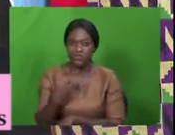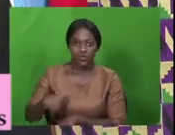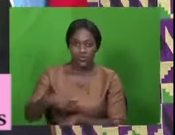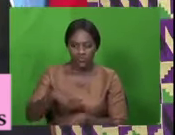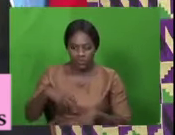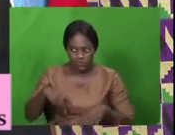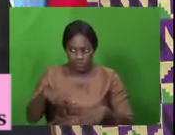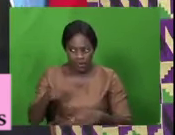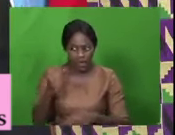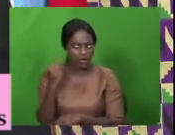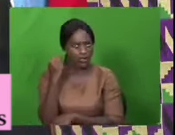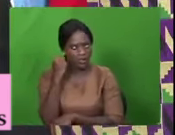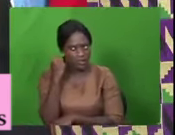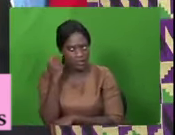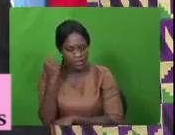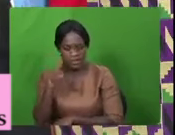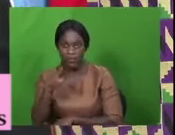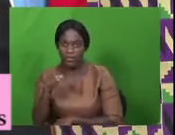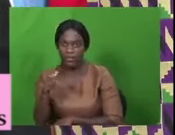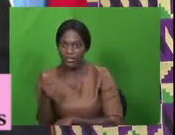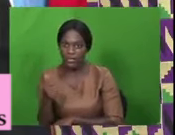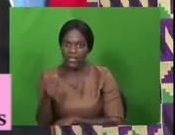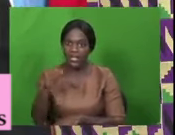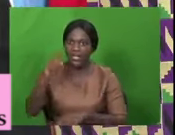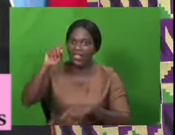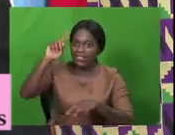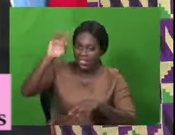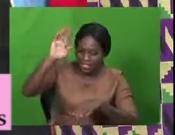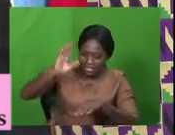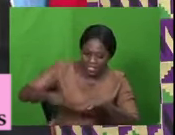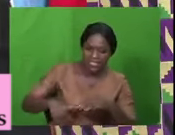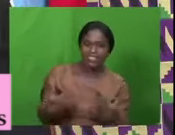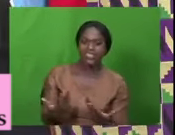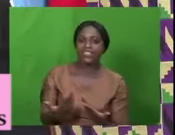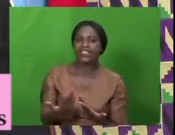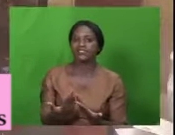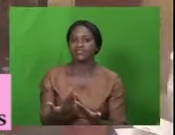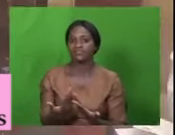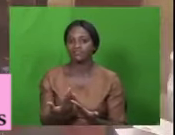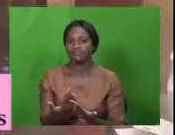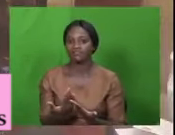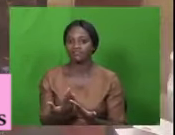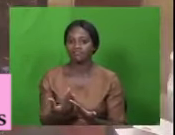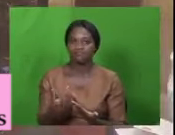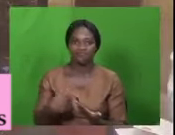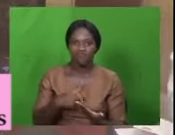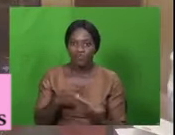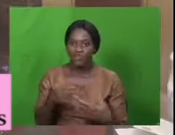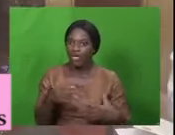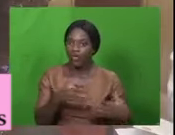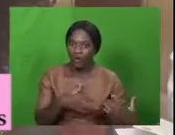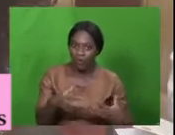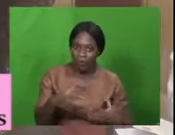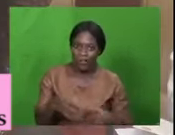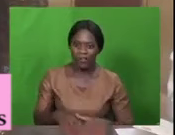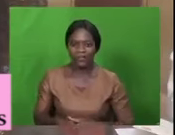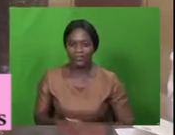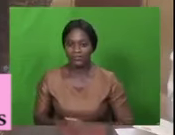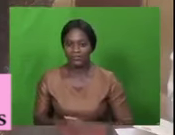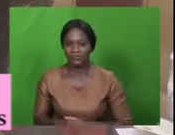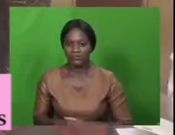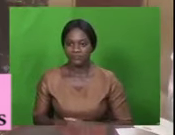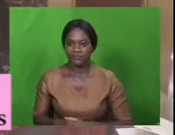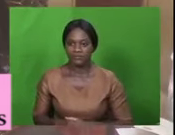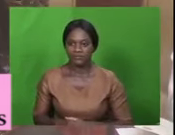each other instead of raising the decibel level of our individual points of view. Mr.